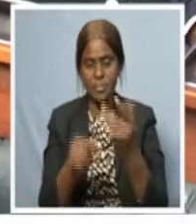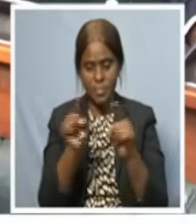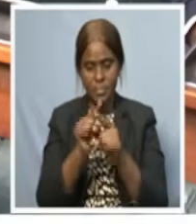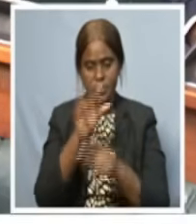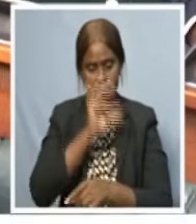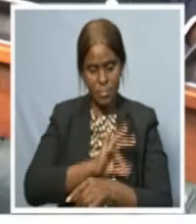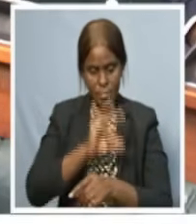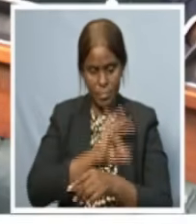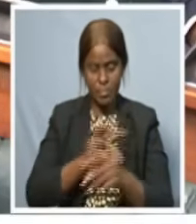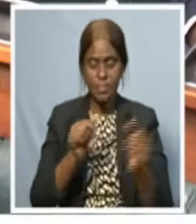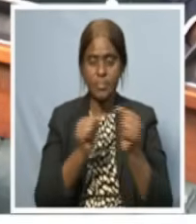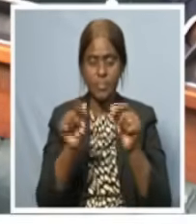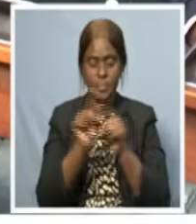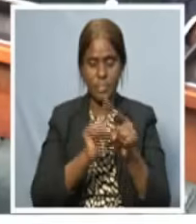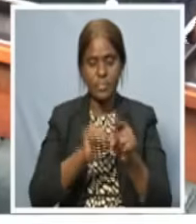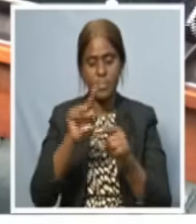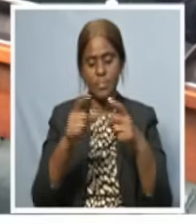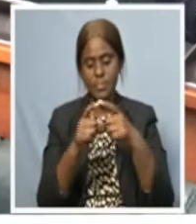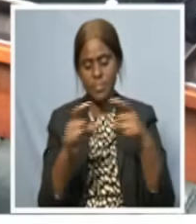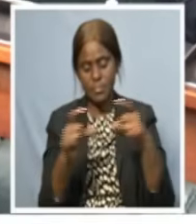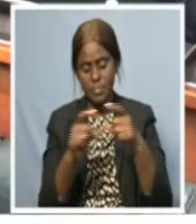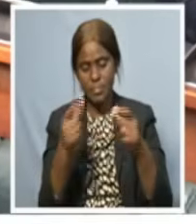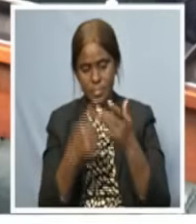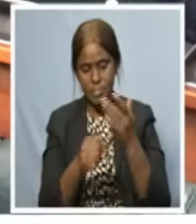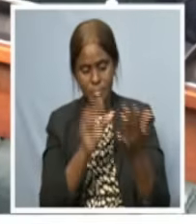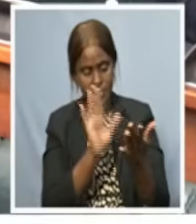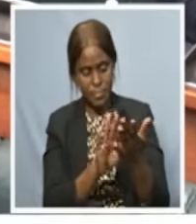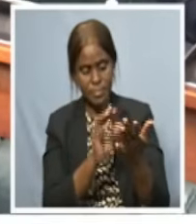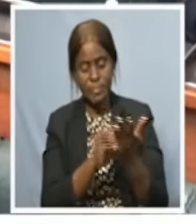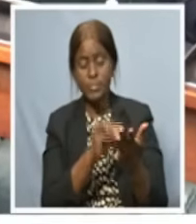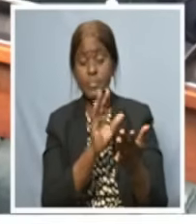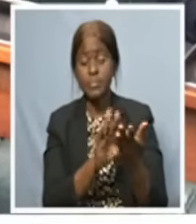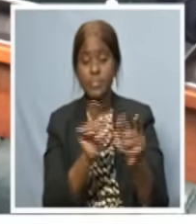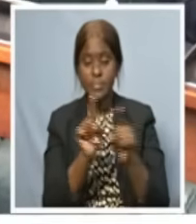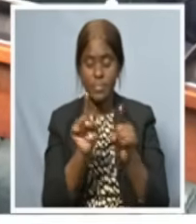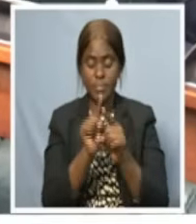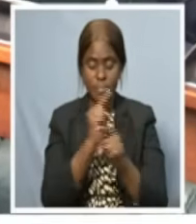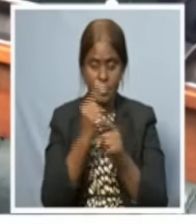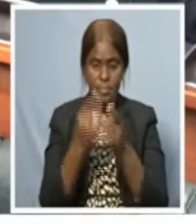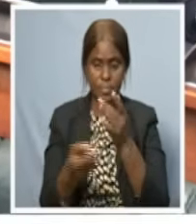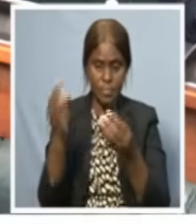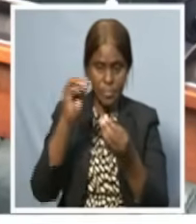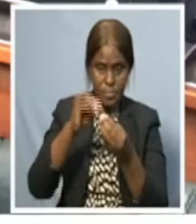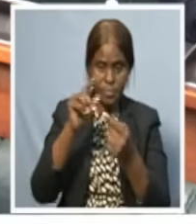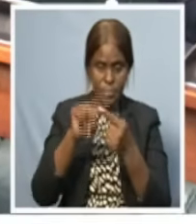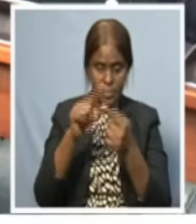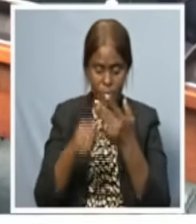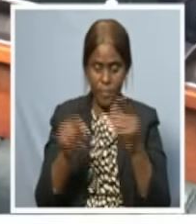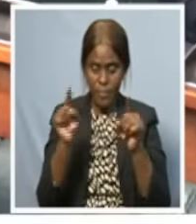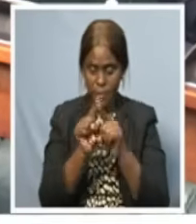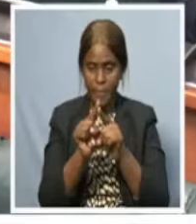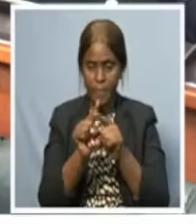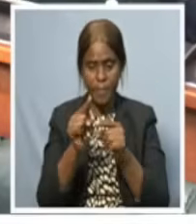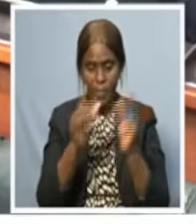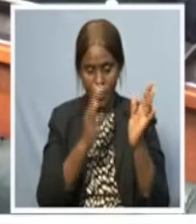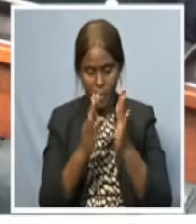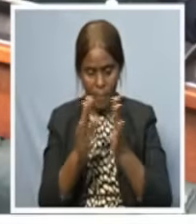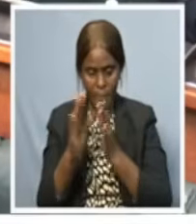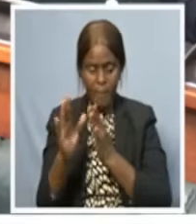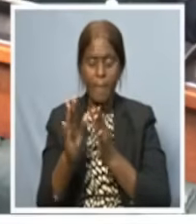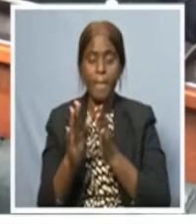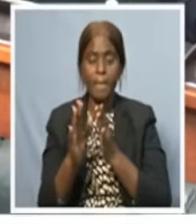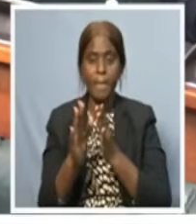the payroll system. On their pay slip, that component is there. That is just an addition to the stopgap measures